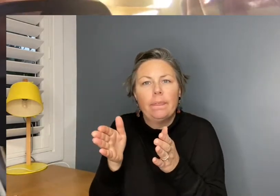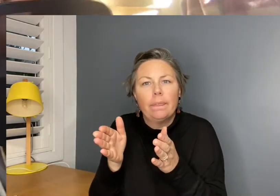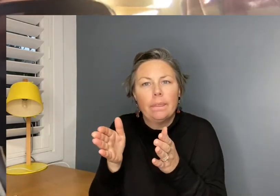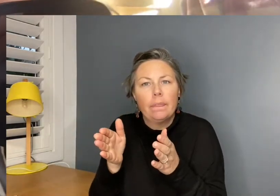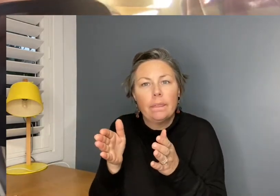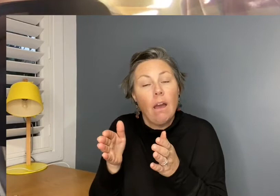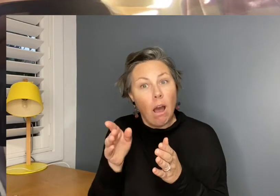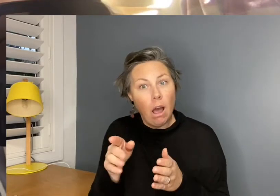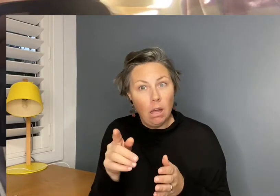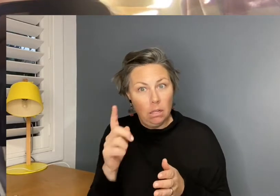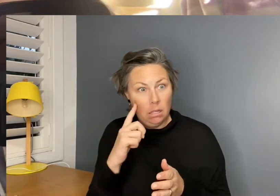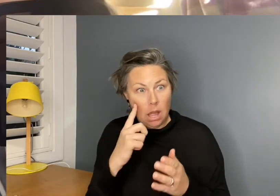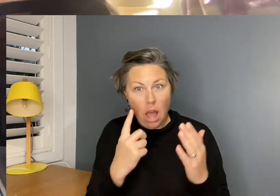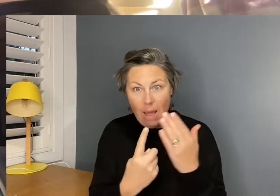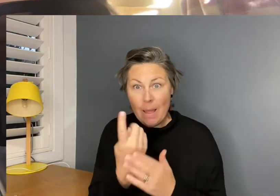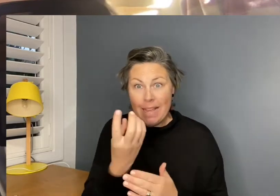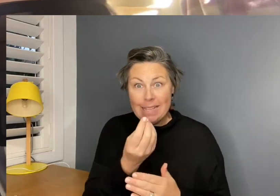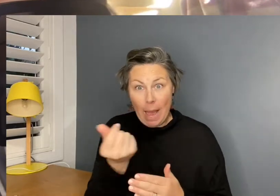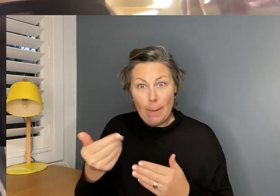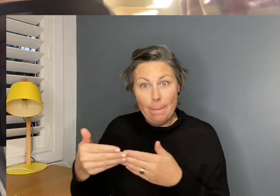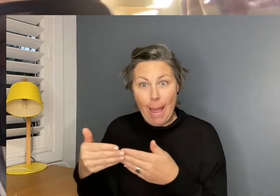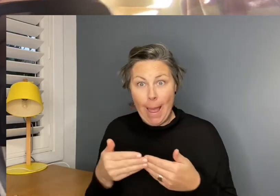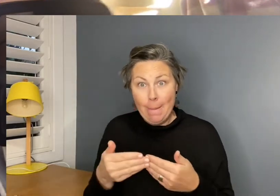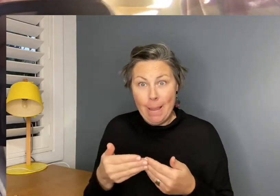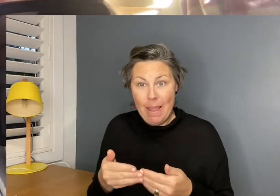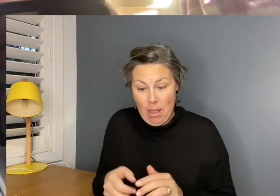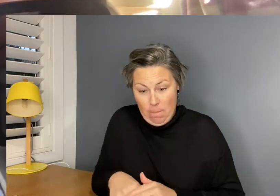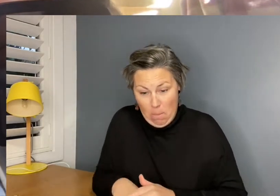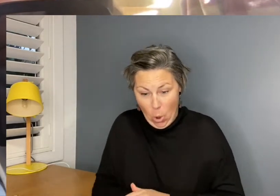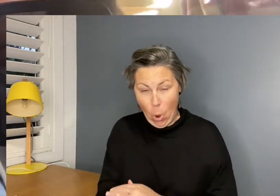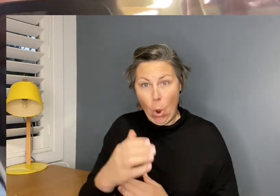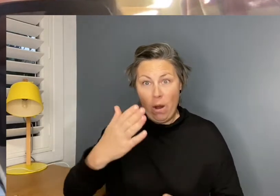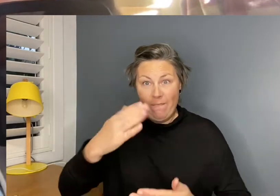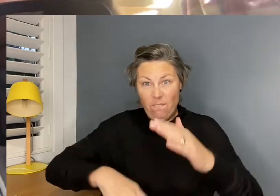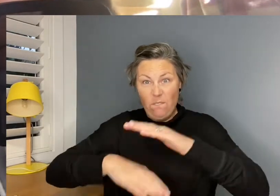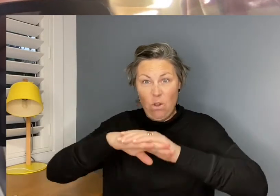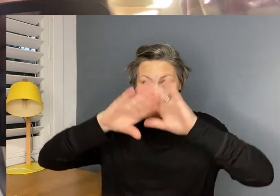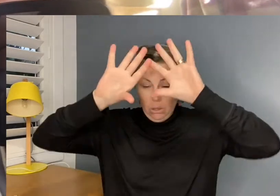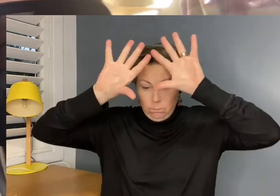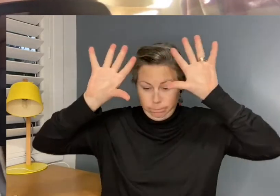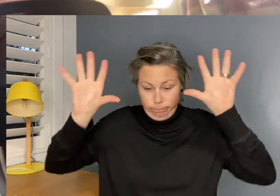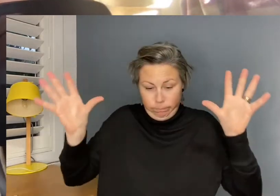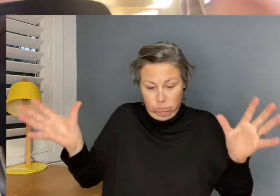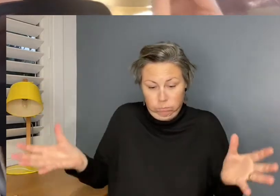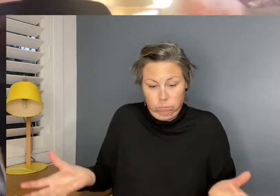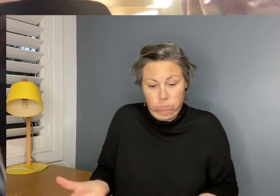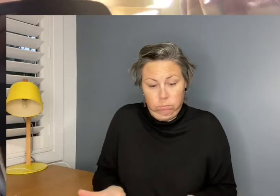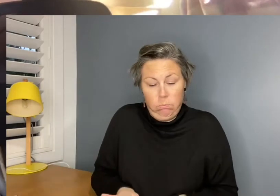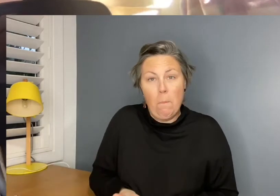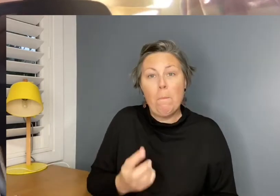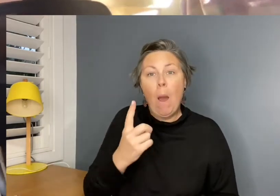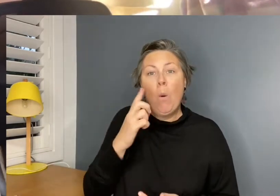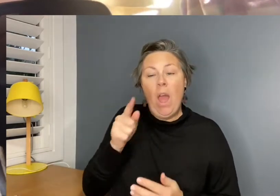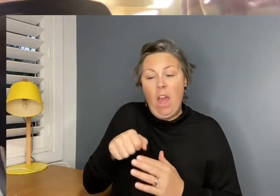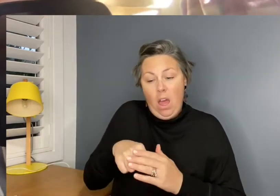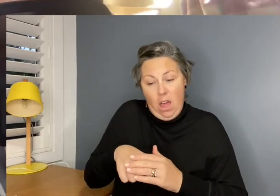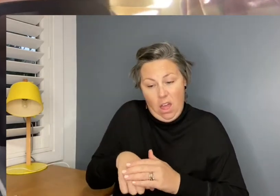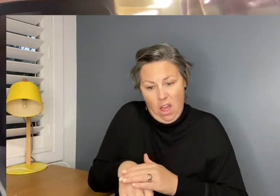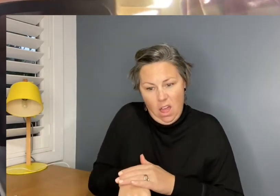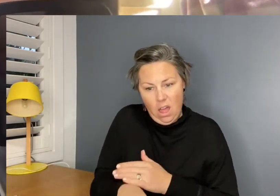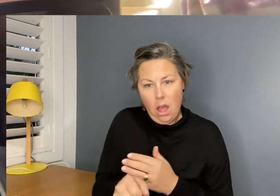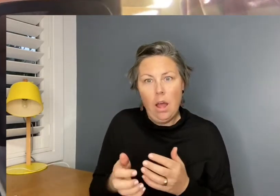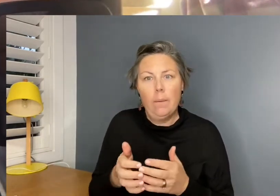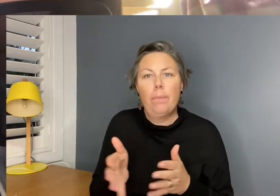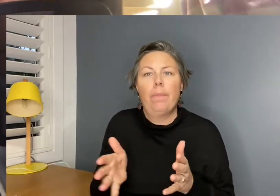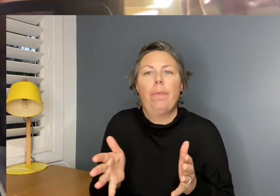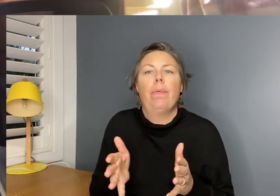which it does happen. Like some babies are born fully still in their sack. But his broke just as he broke through. Yeah, so my waters